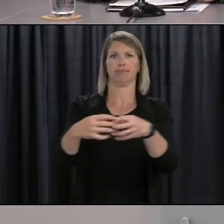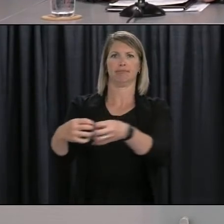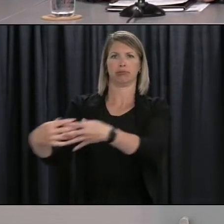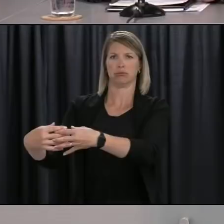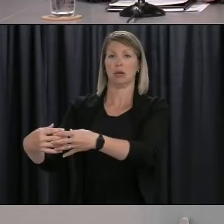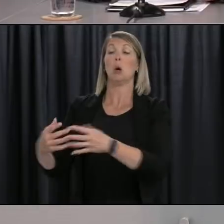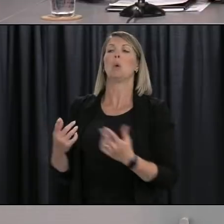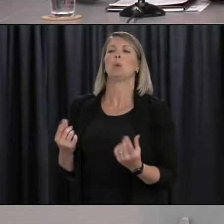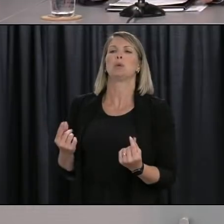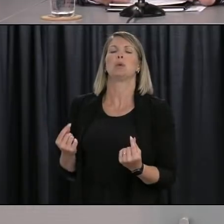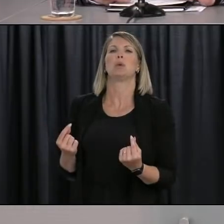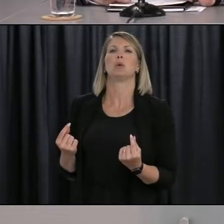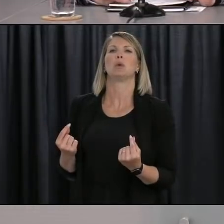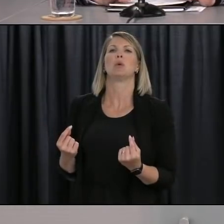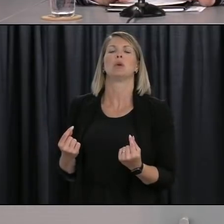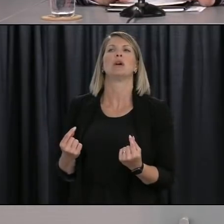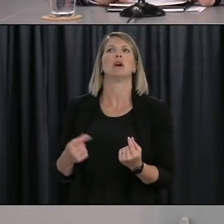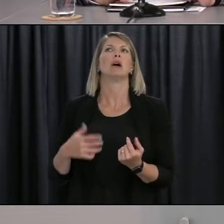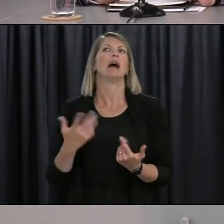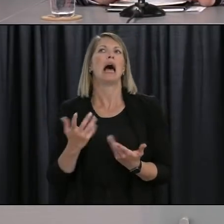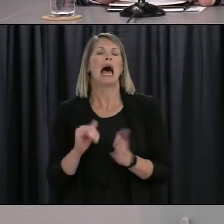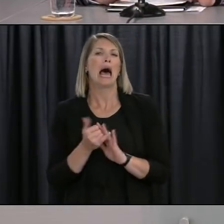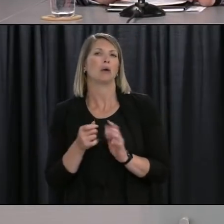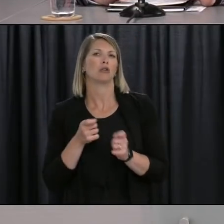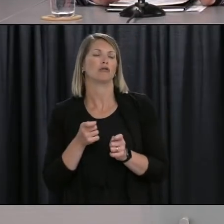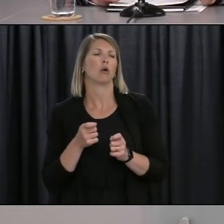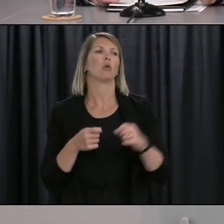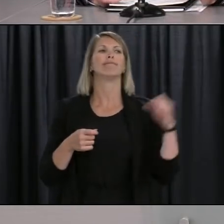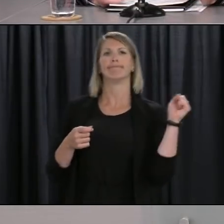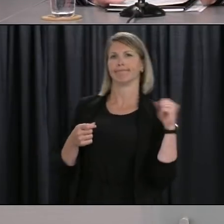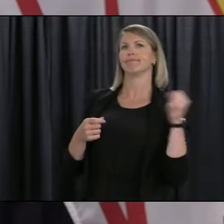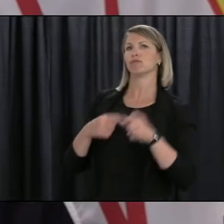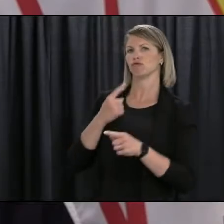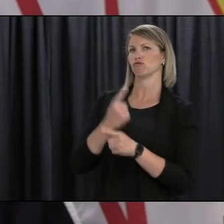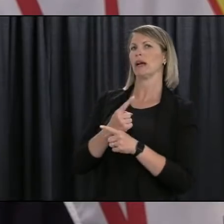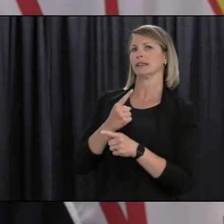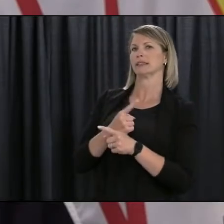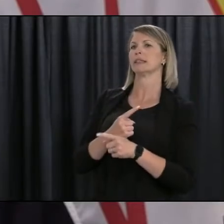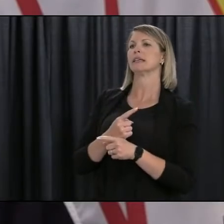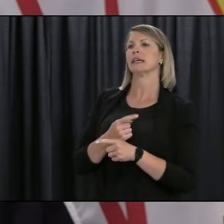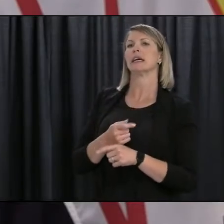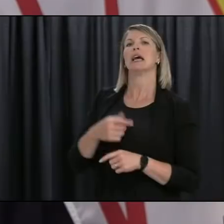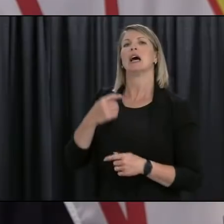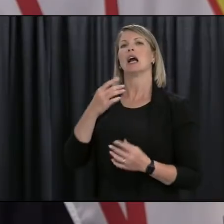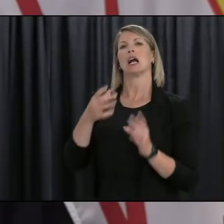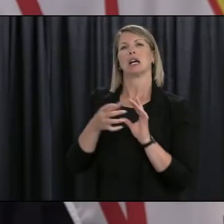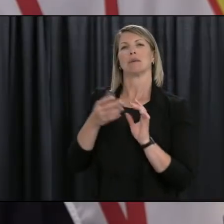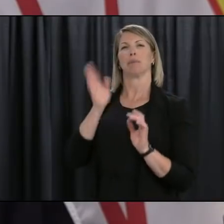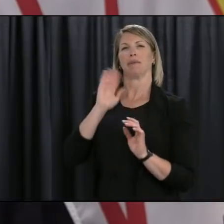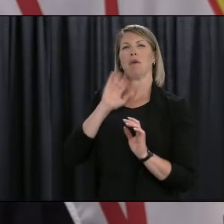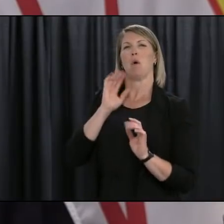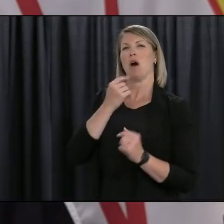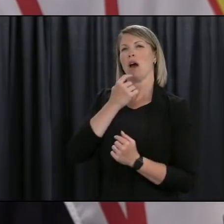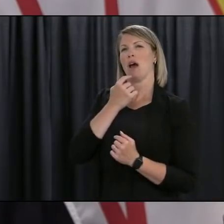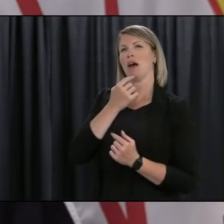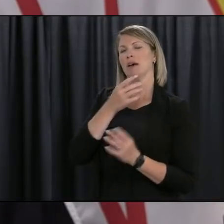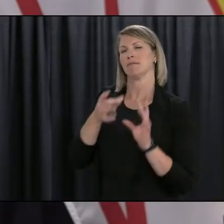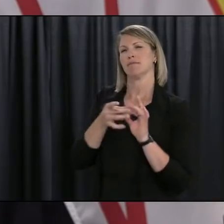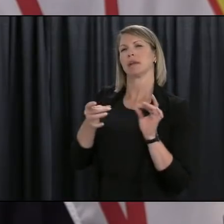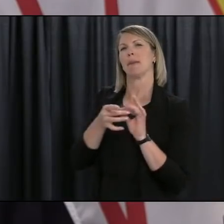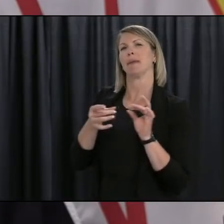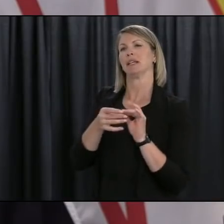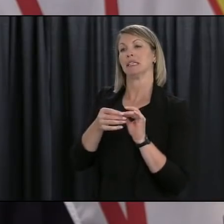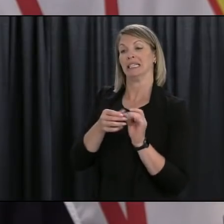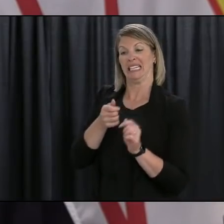made the comment just a few minutes ago about that each province would maintain its autonomy, and how we look after and as we